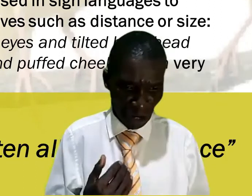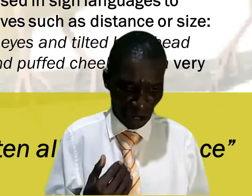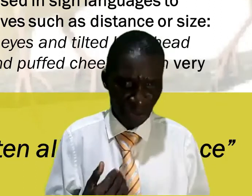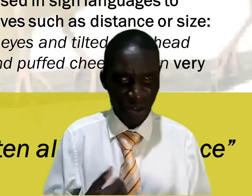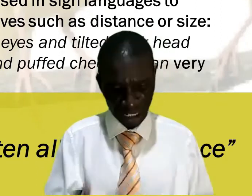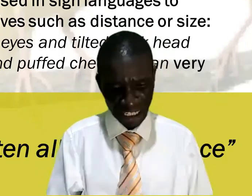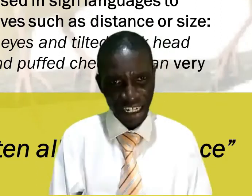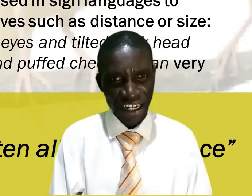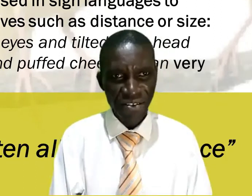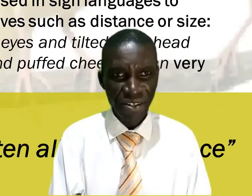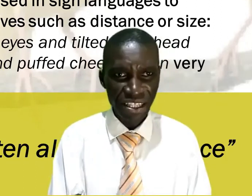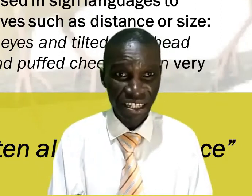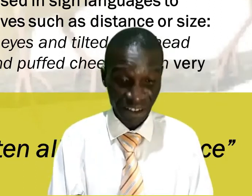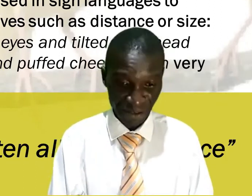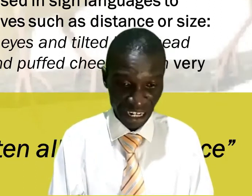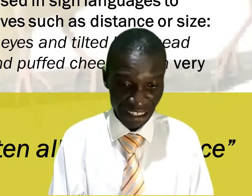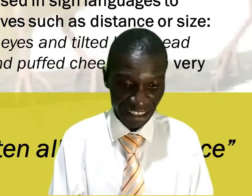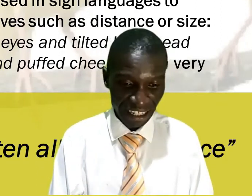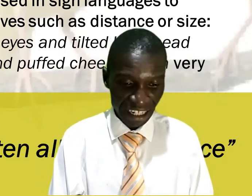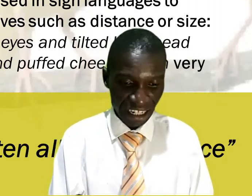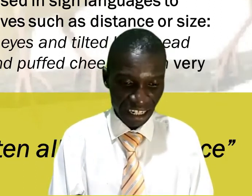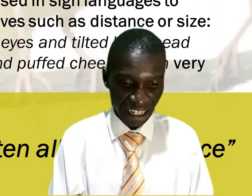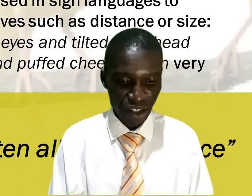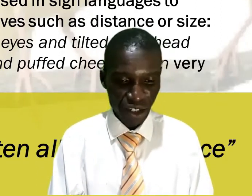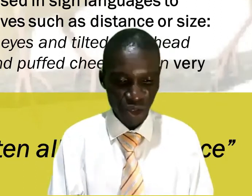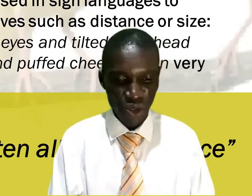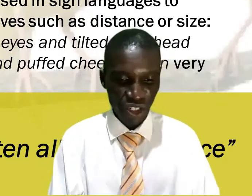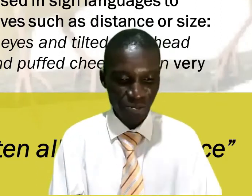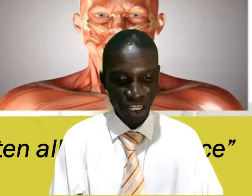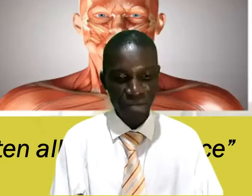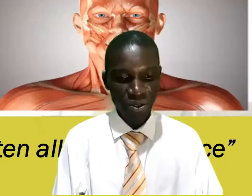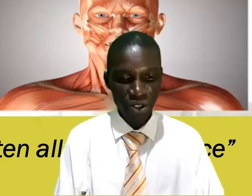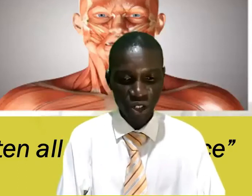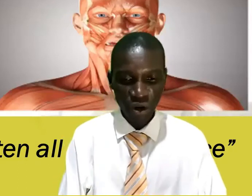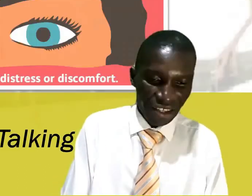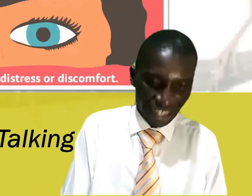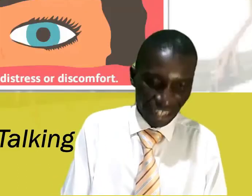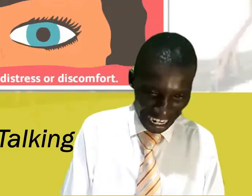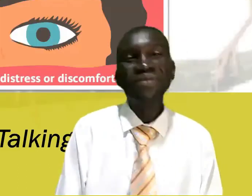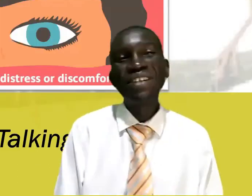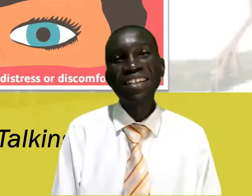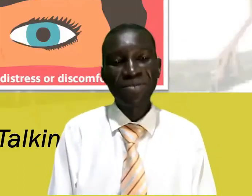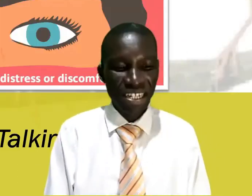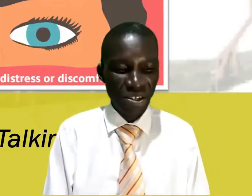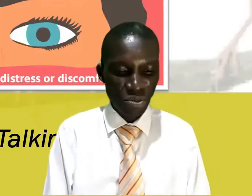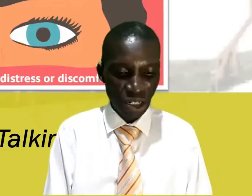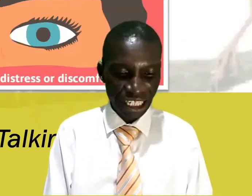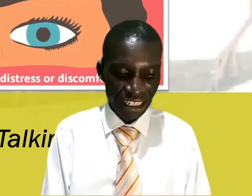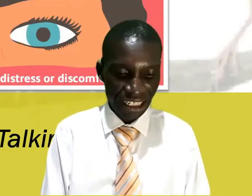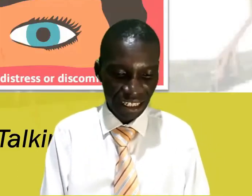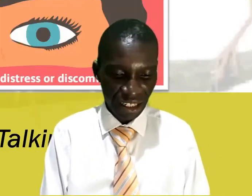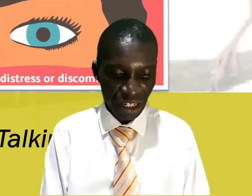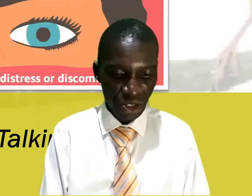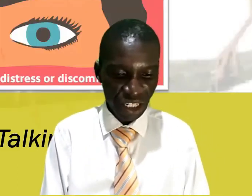the mouth. We look at everything, the face, and then you'll be able to talk. The eyes are very, very